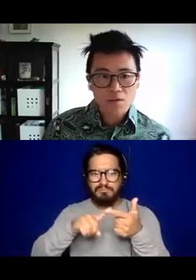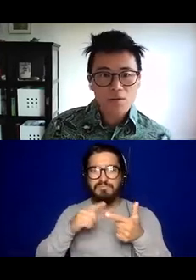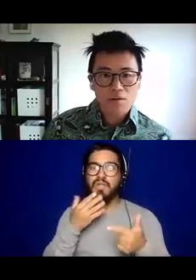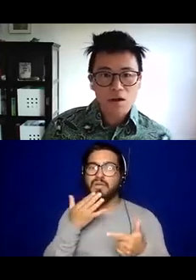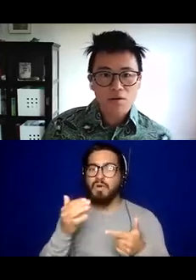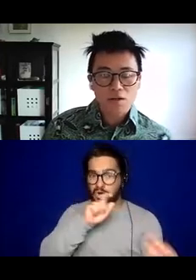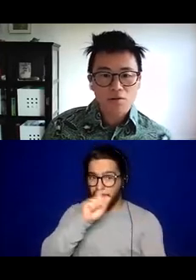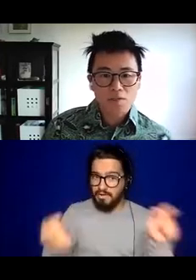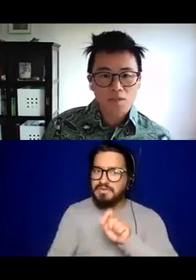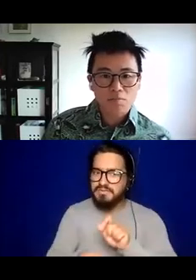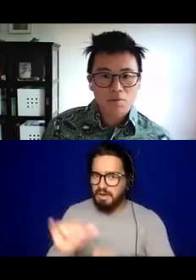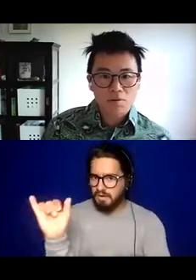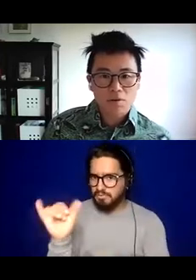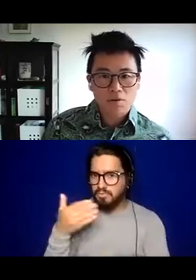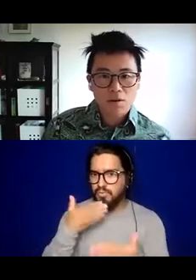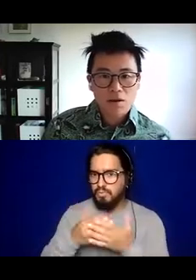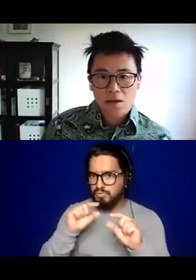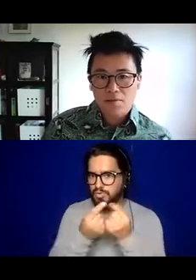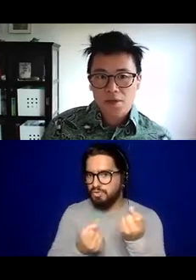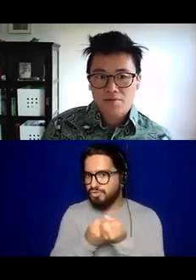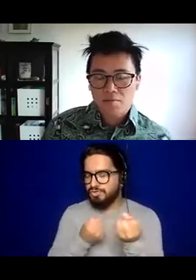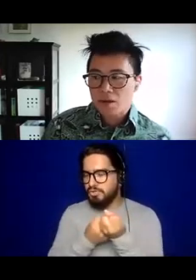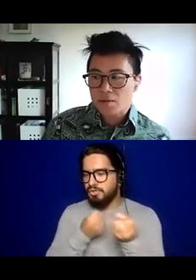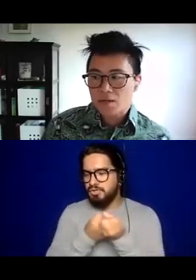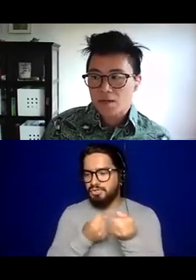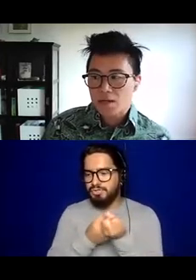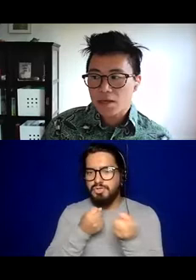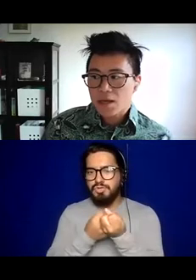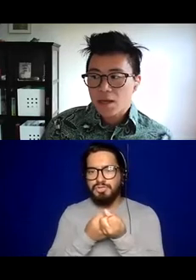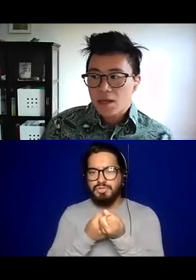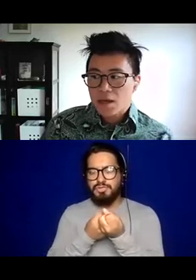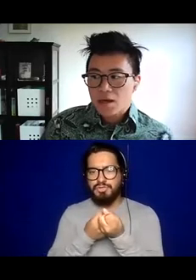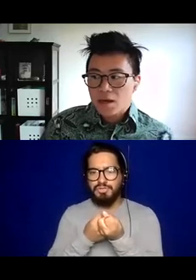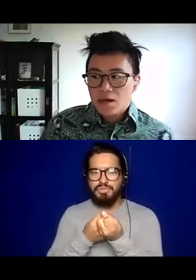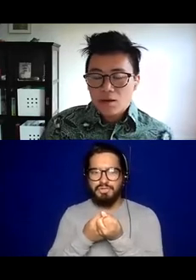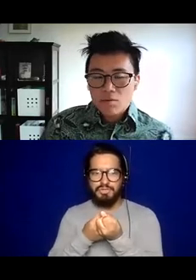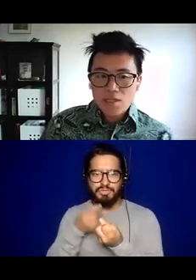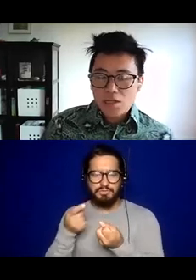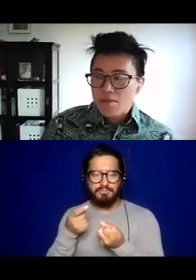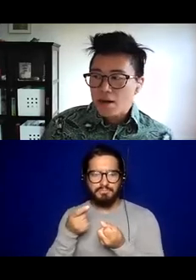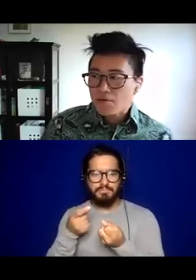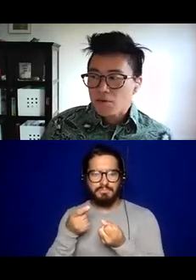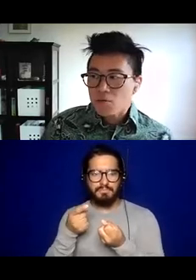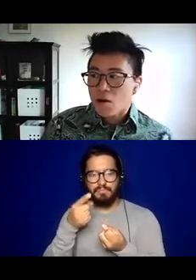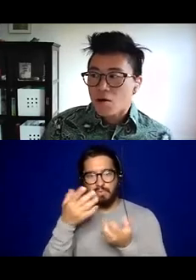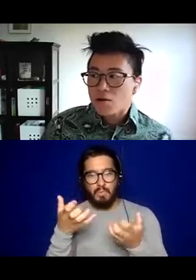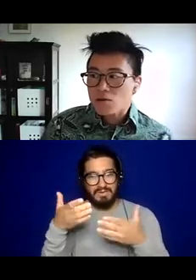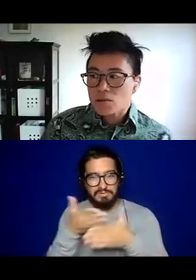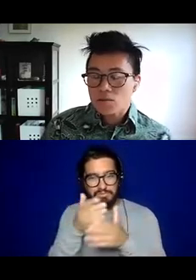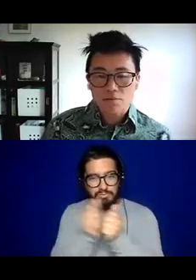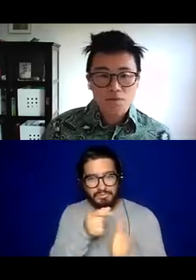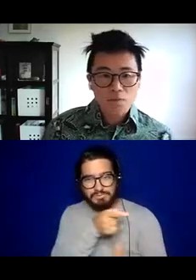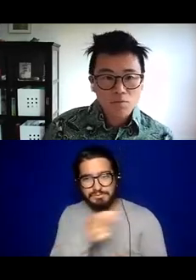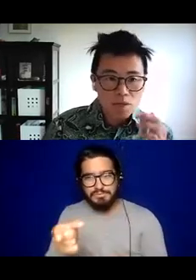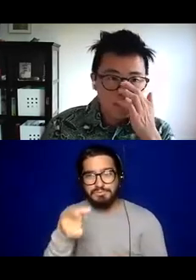is also a good group to support platform accountability. I wanted to share that if you are a